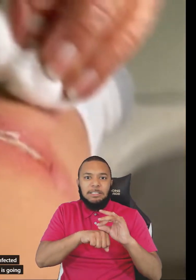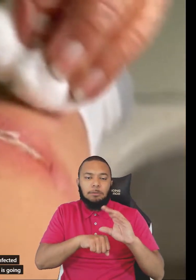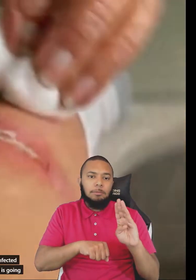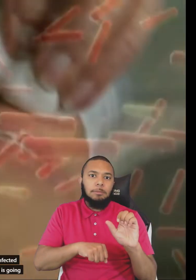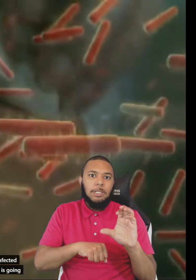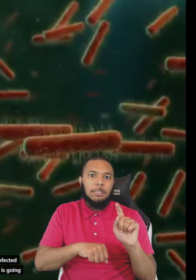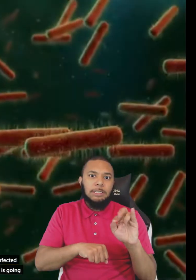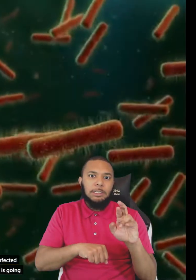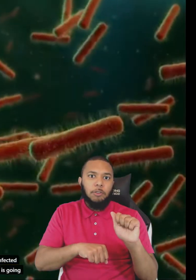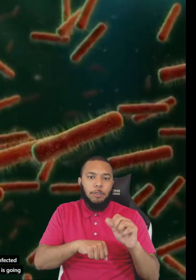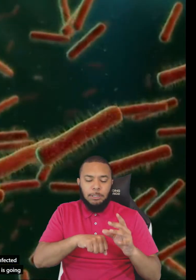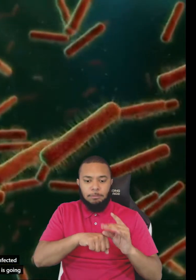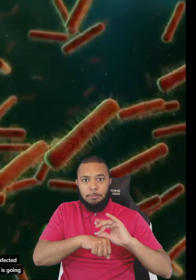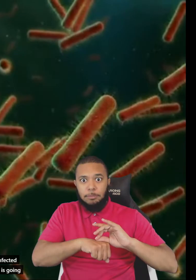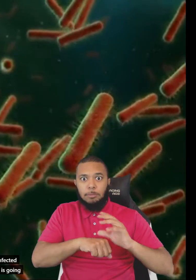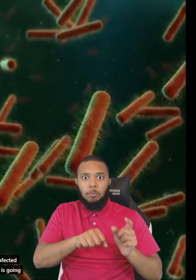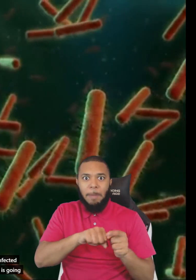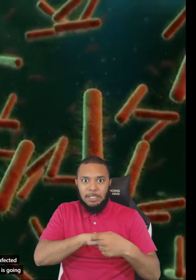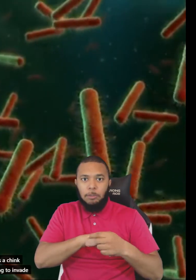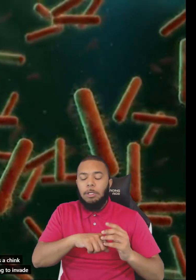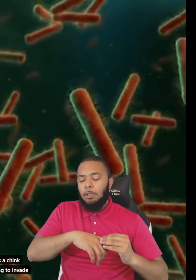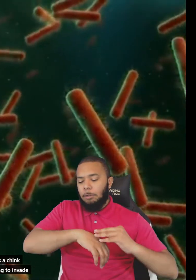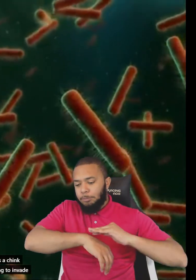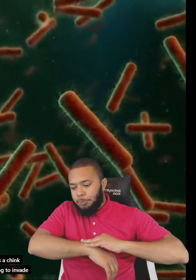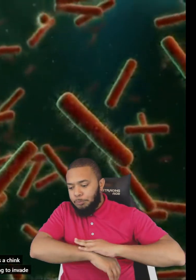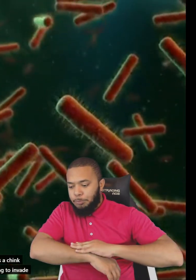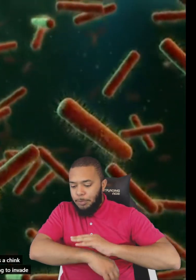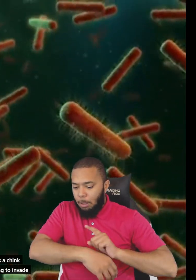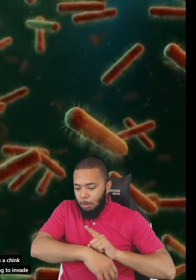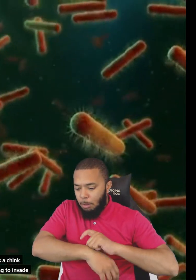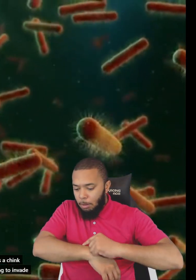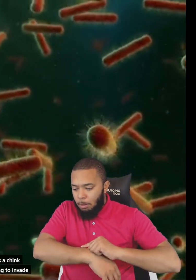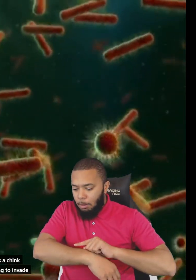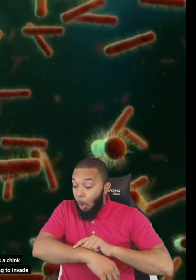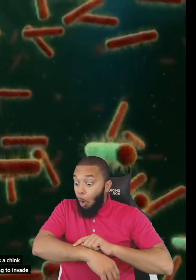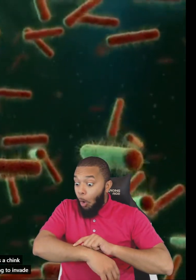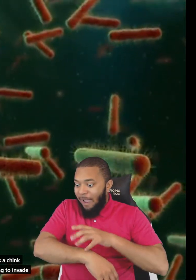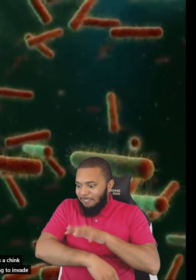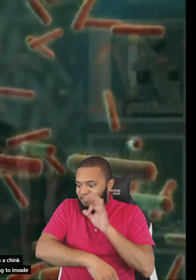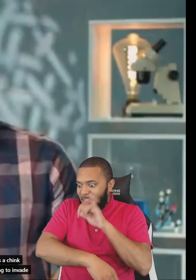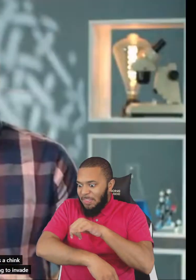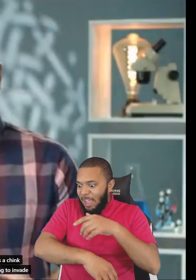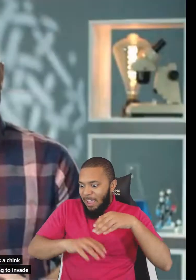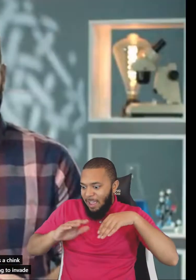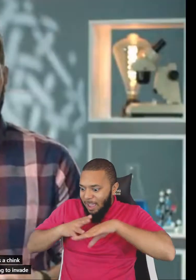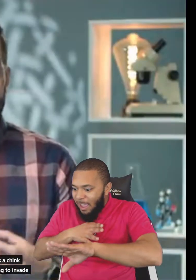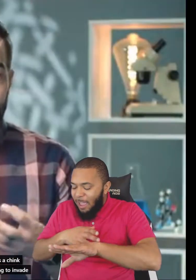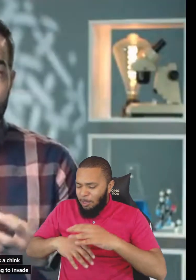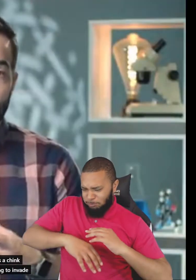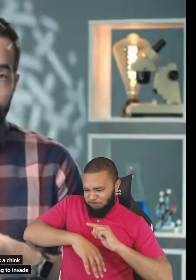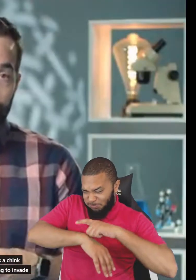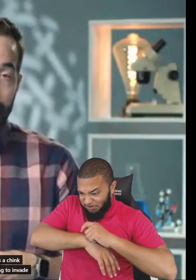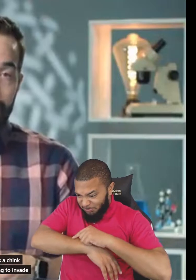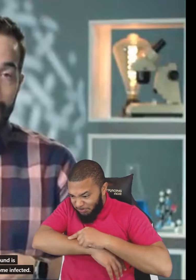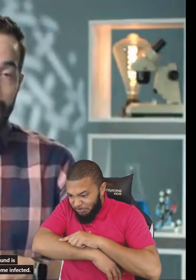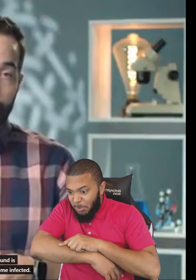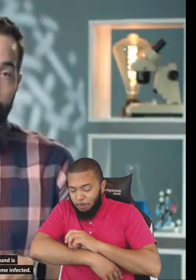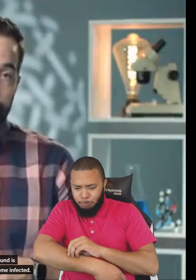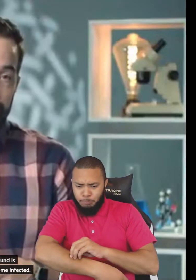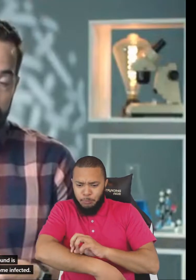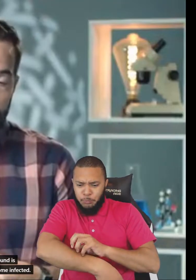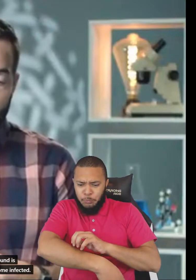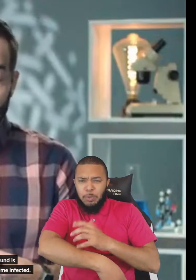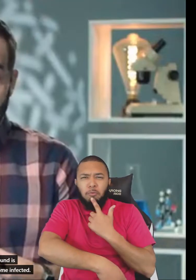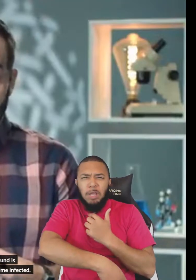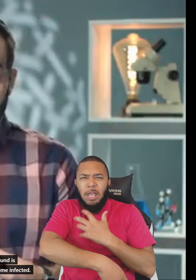usually infected with bacteria. That bacteria is going to find a spot where there's a chink in the armor, and they are going to invade that